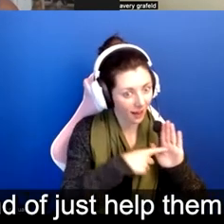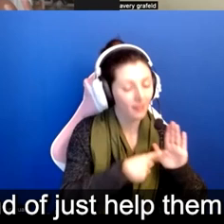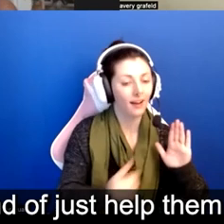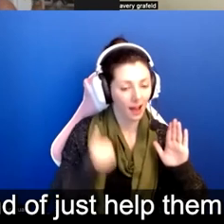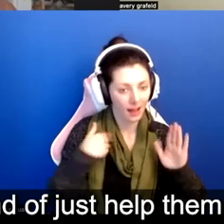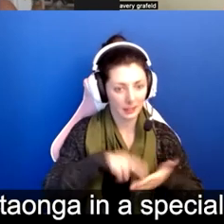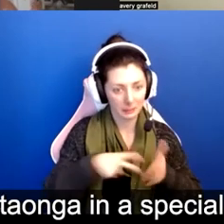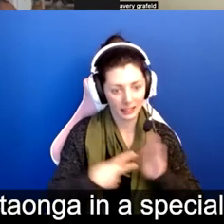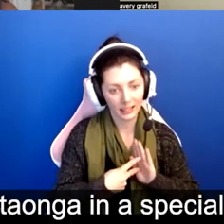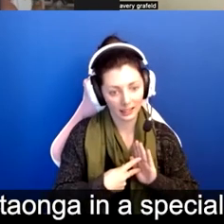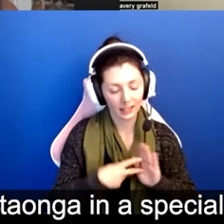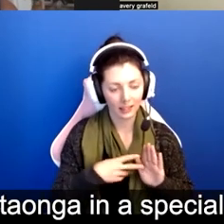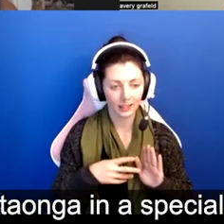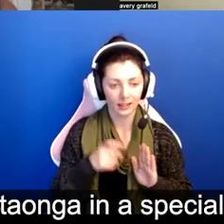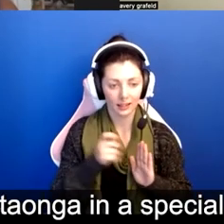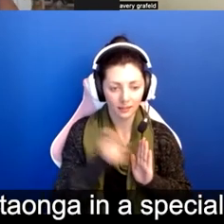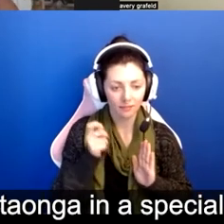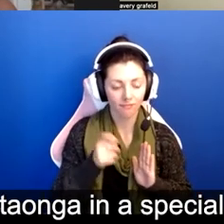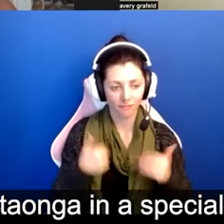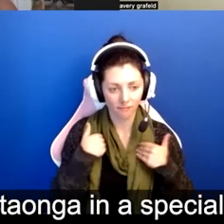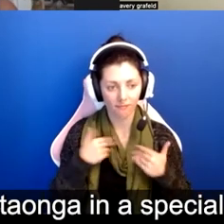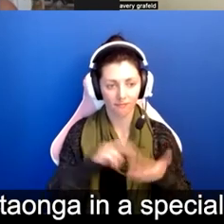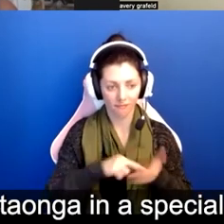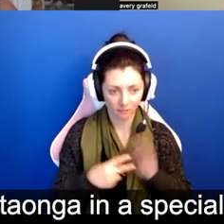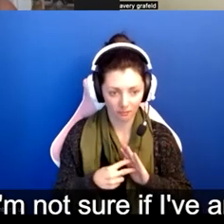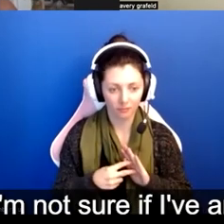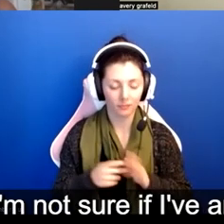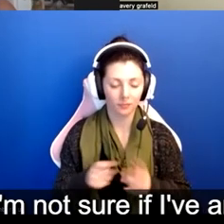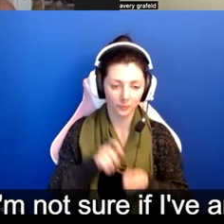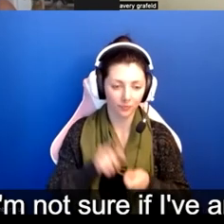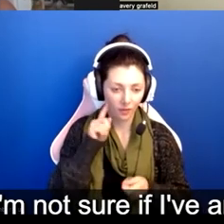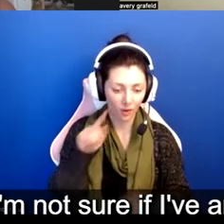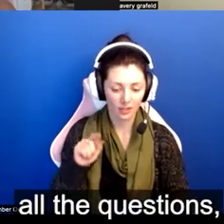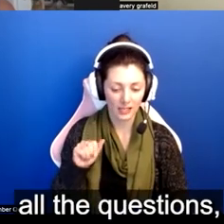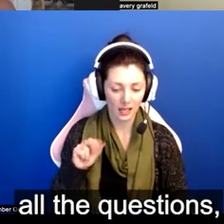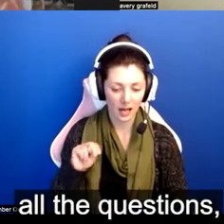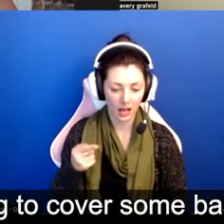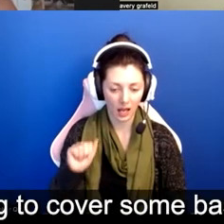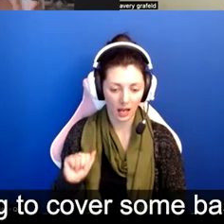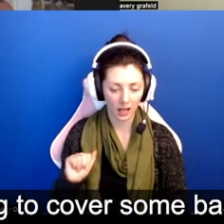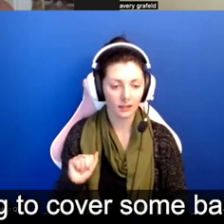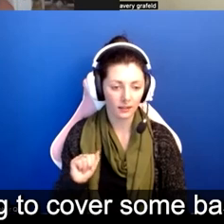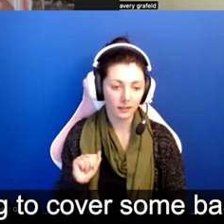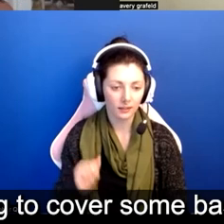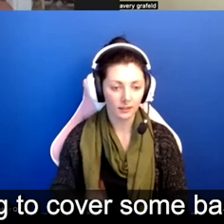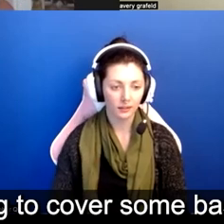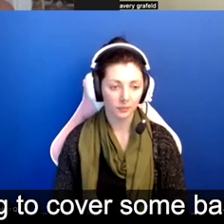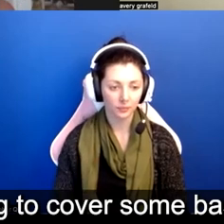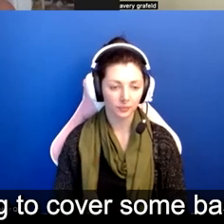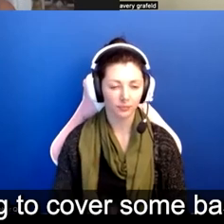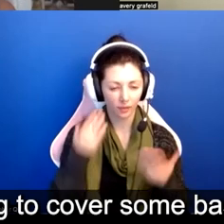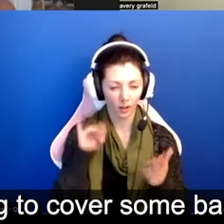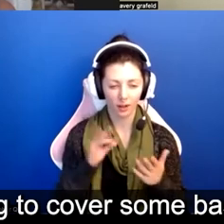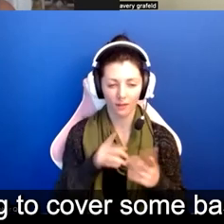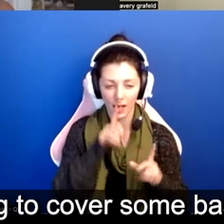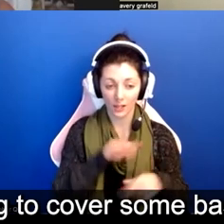the taonga in a special way. Yeah, I'm not sure if I've answered all the questions, but trying to cover some